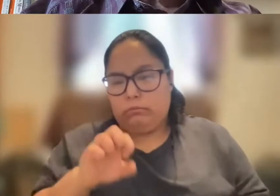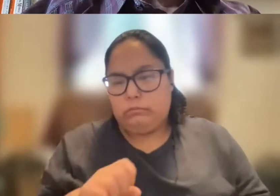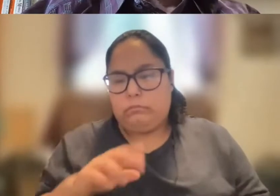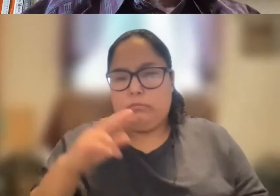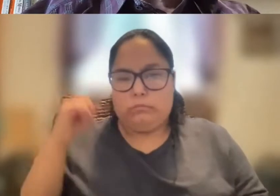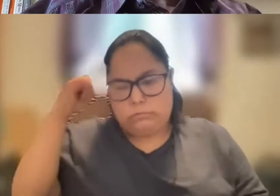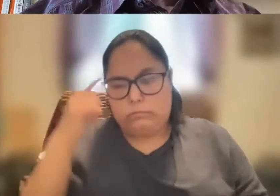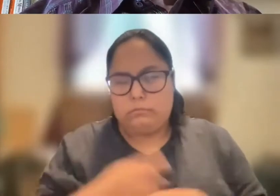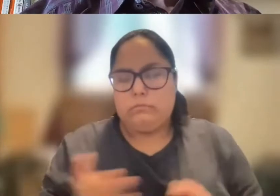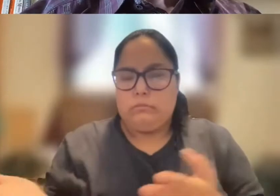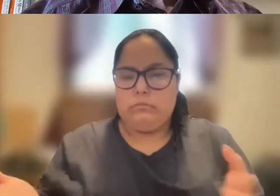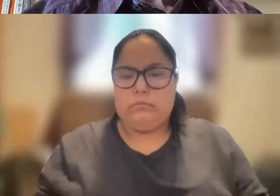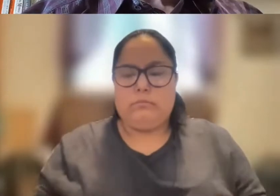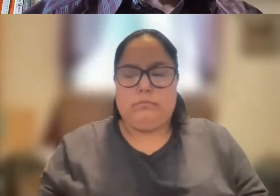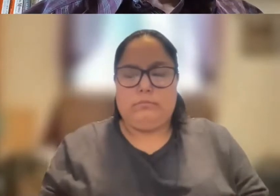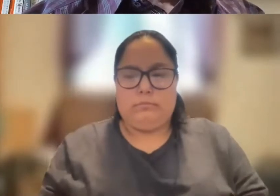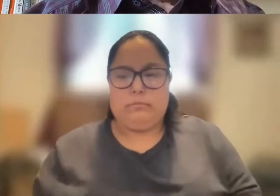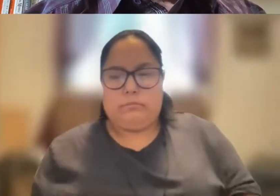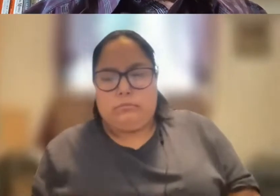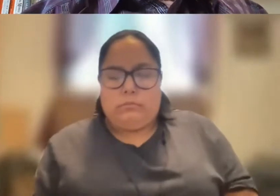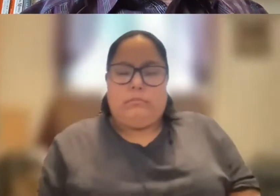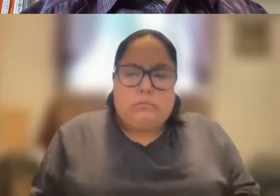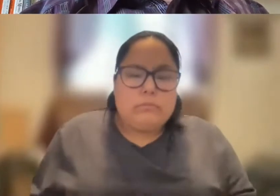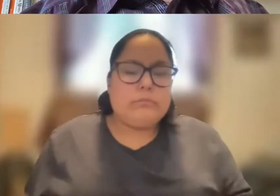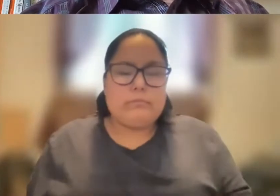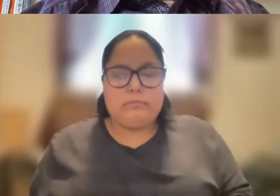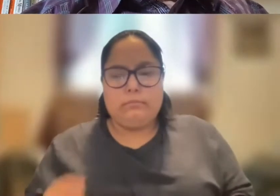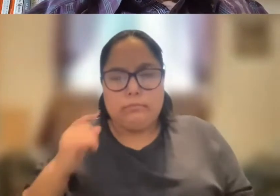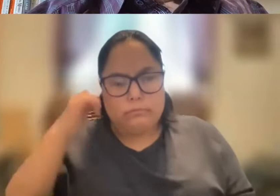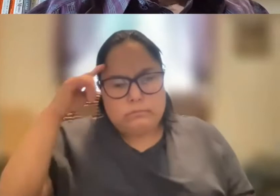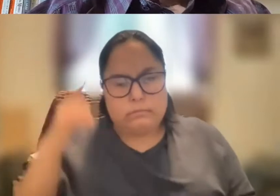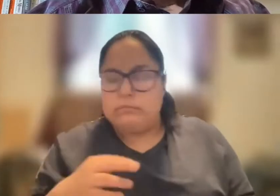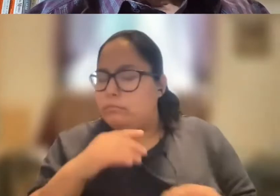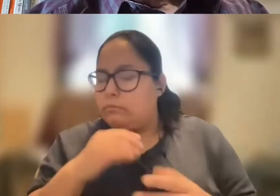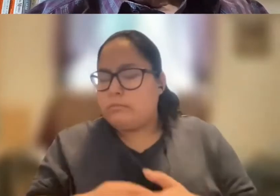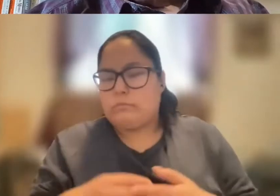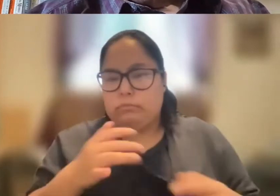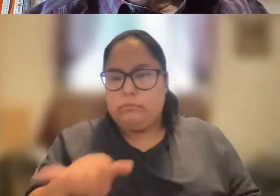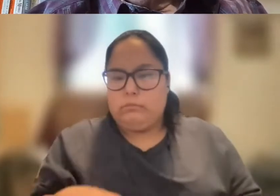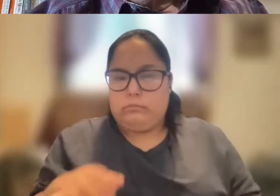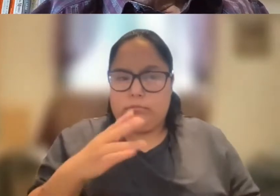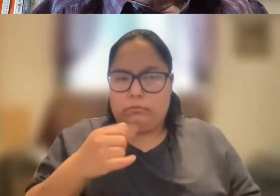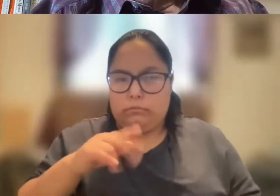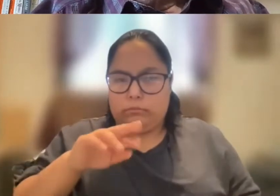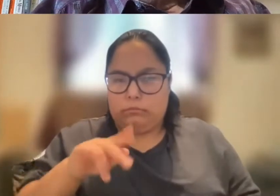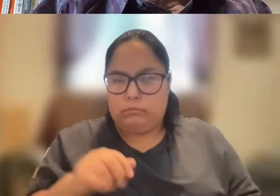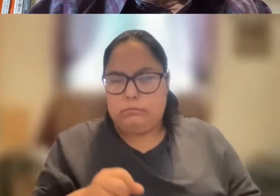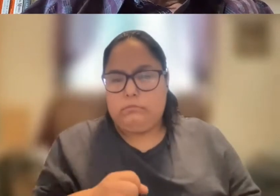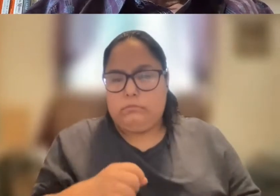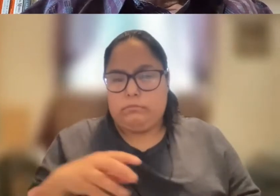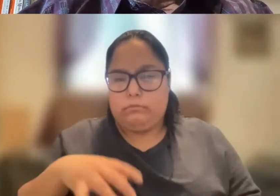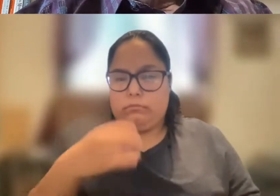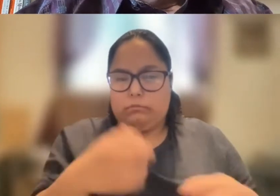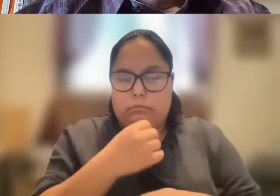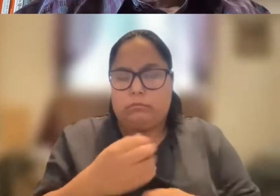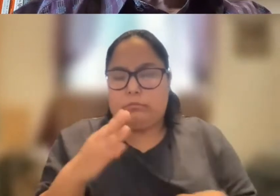right way? Yeah, that's interesting. I'm a physician assistant, so I've been doing